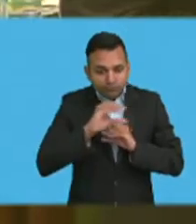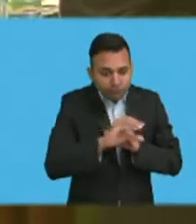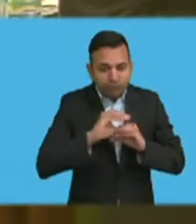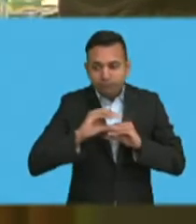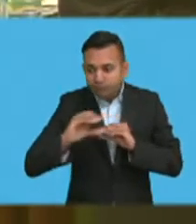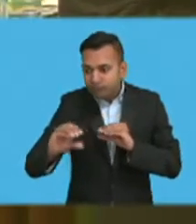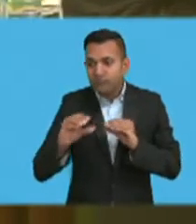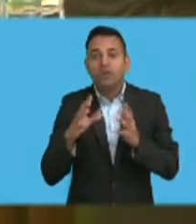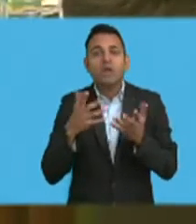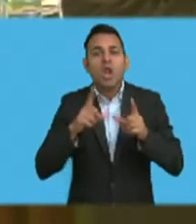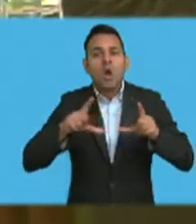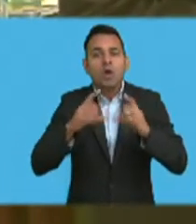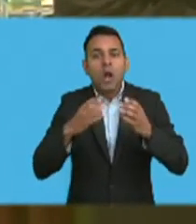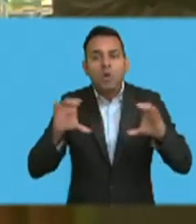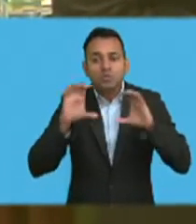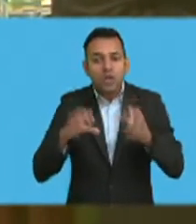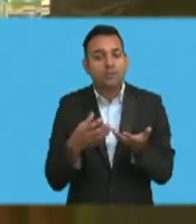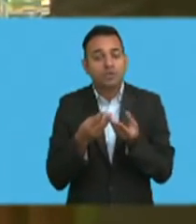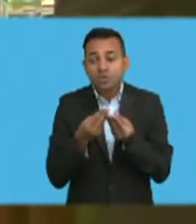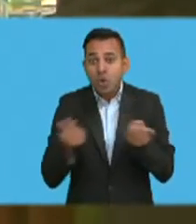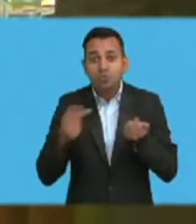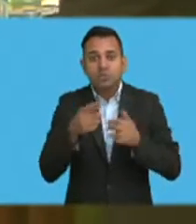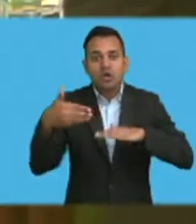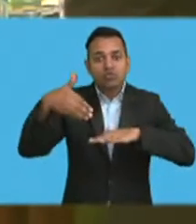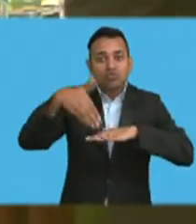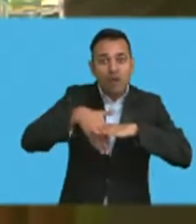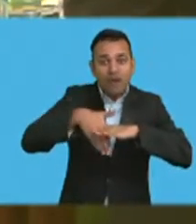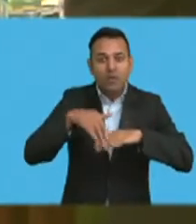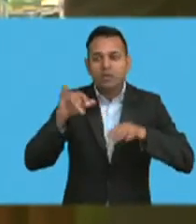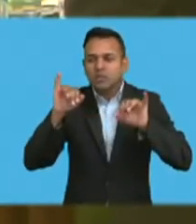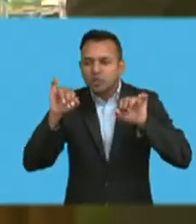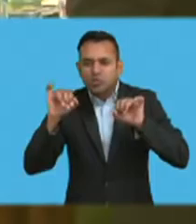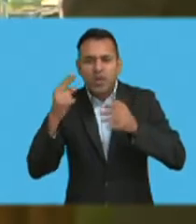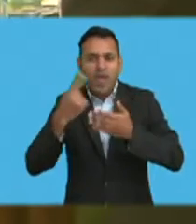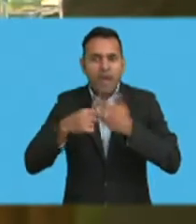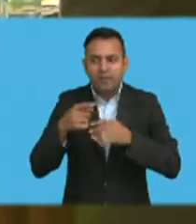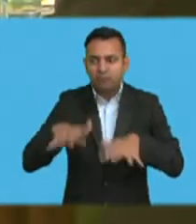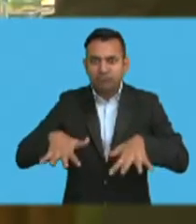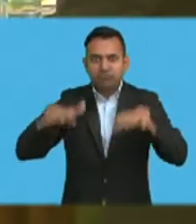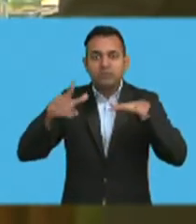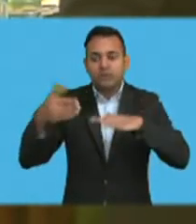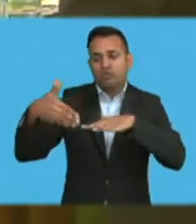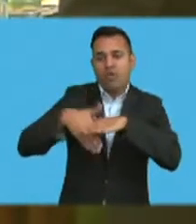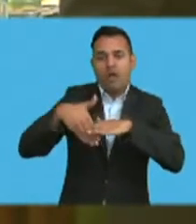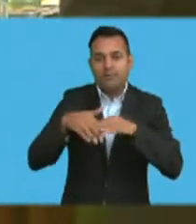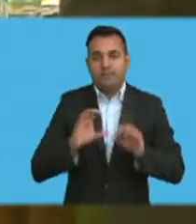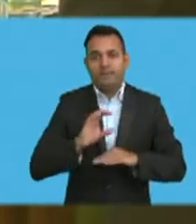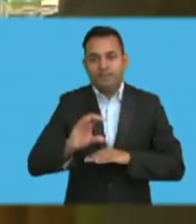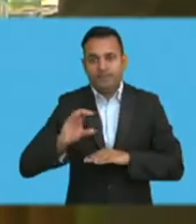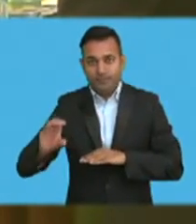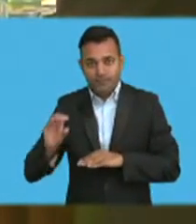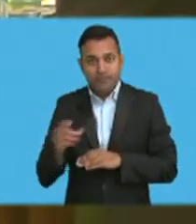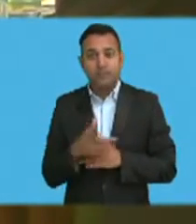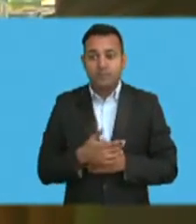issue in the urban area. Madam Speaker, you may note that while the urban ratepayers